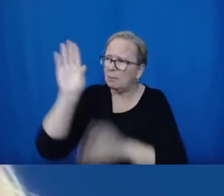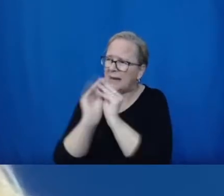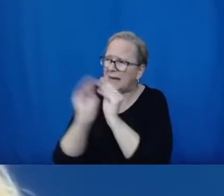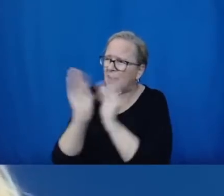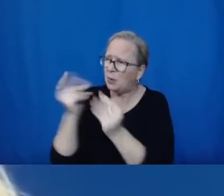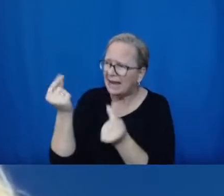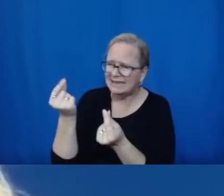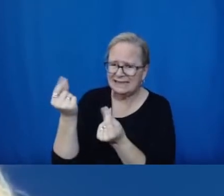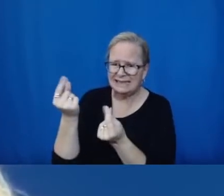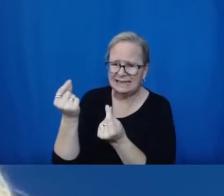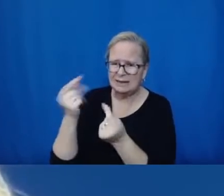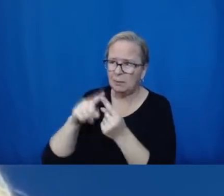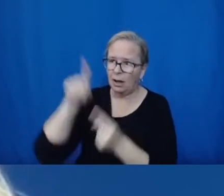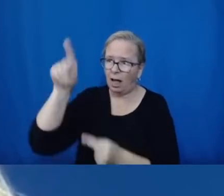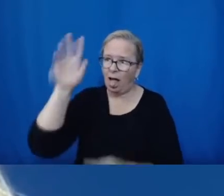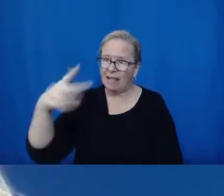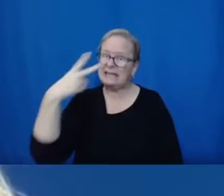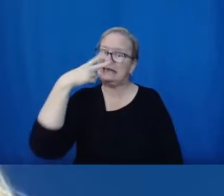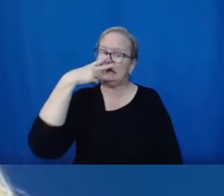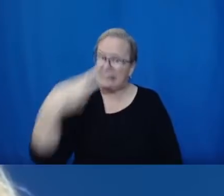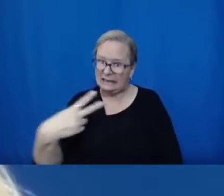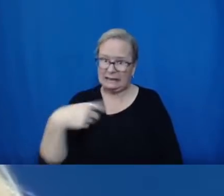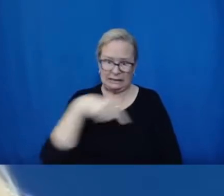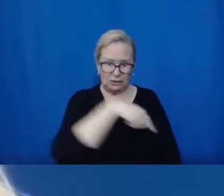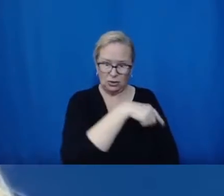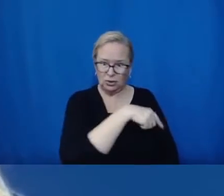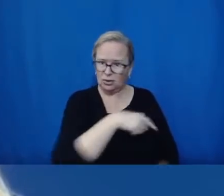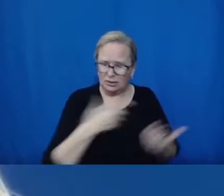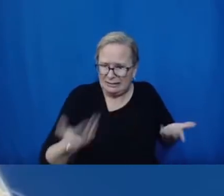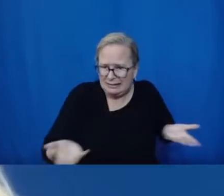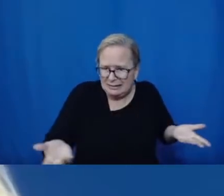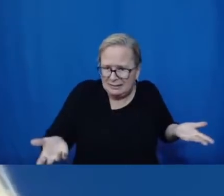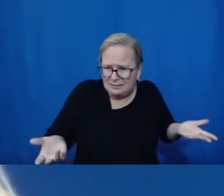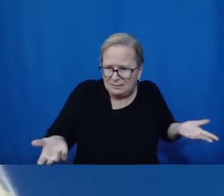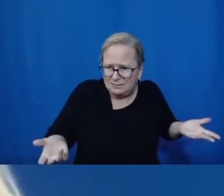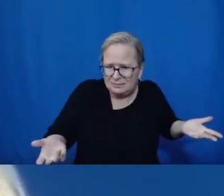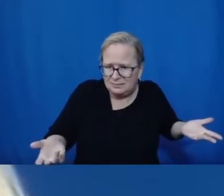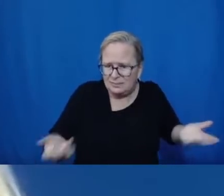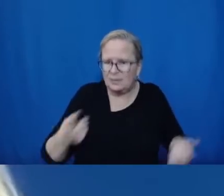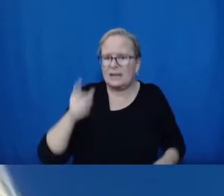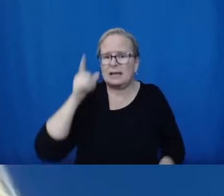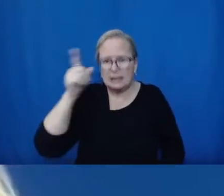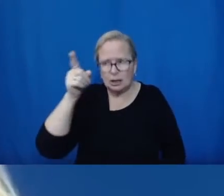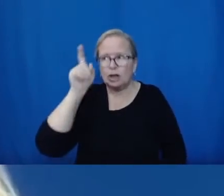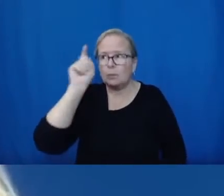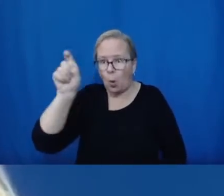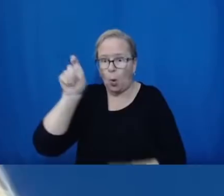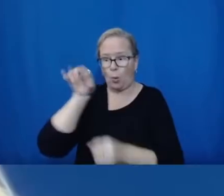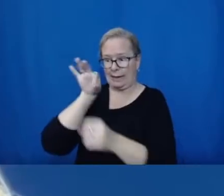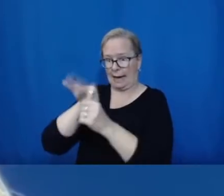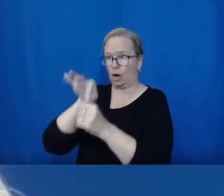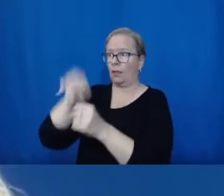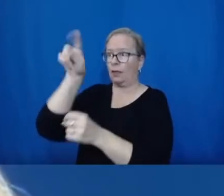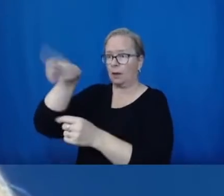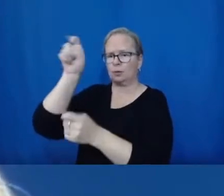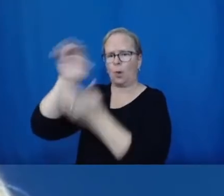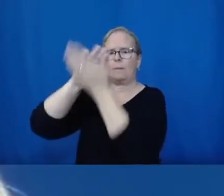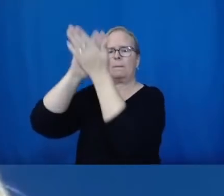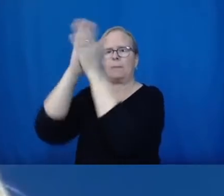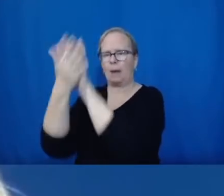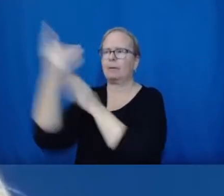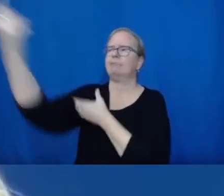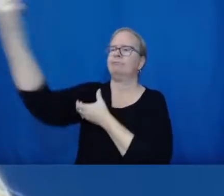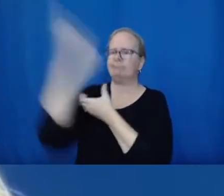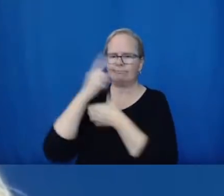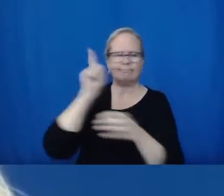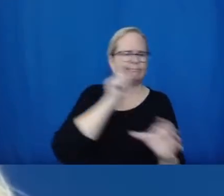witnessing with their own eyes. They're elected to be our eyes. We need